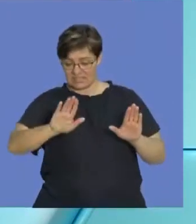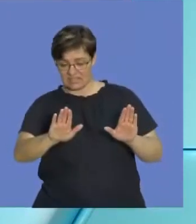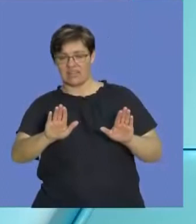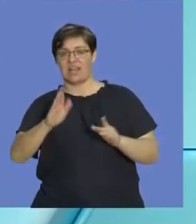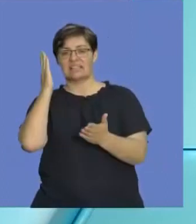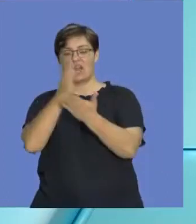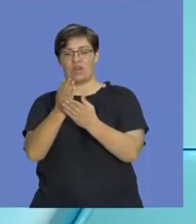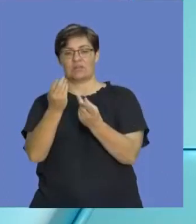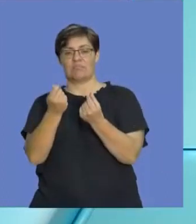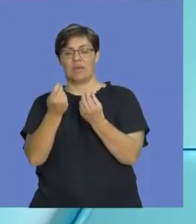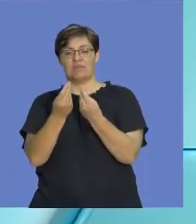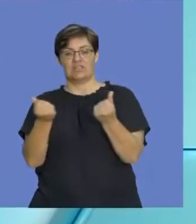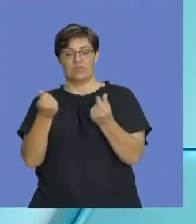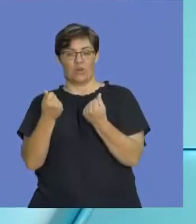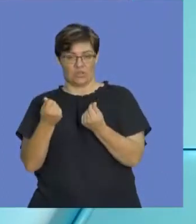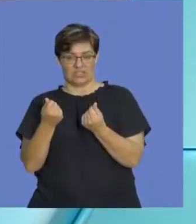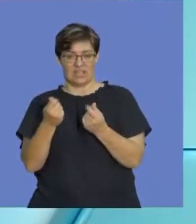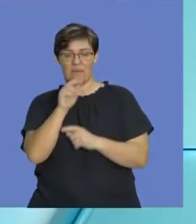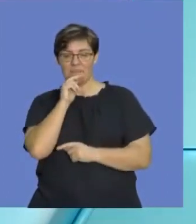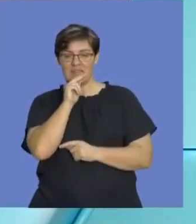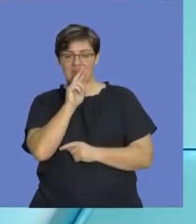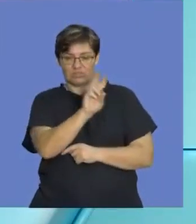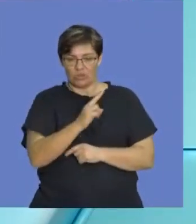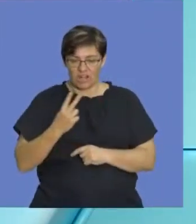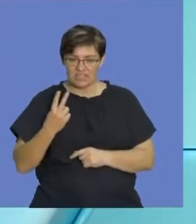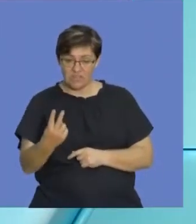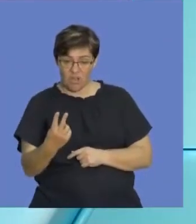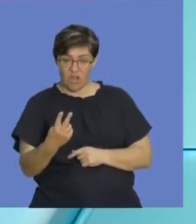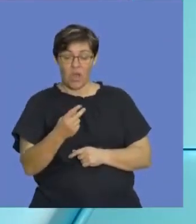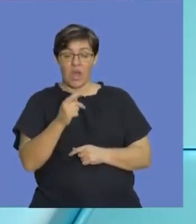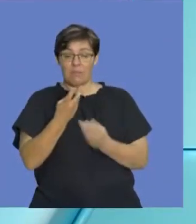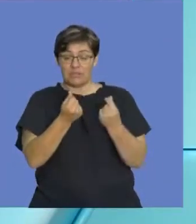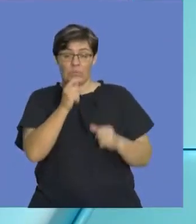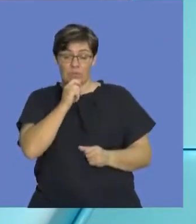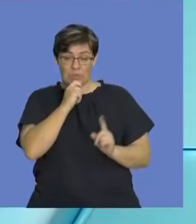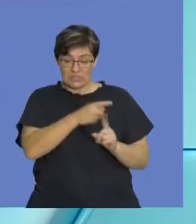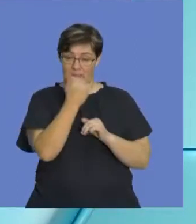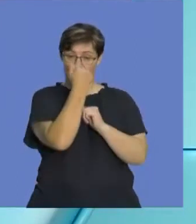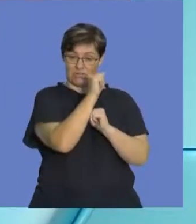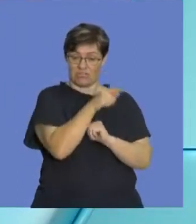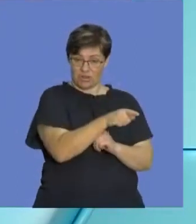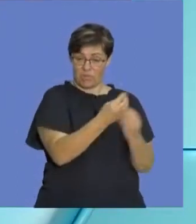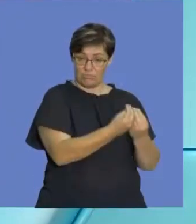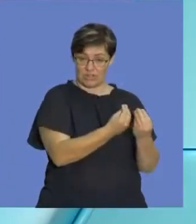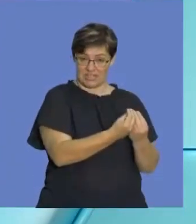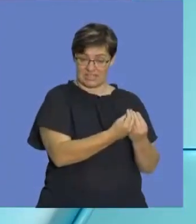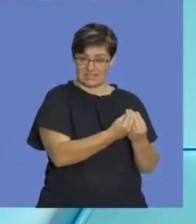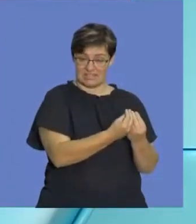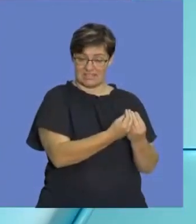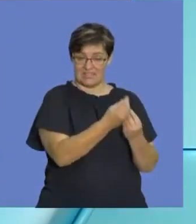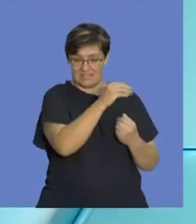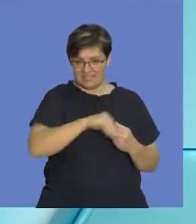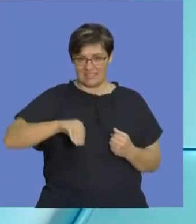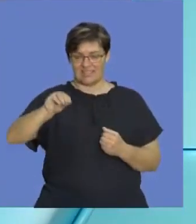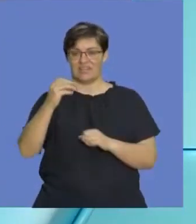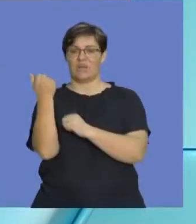you credit your direct material cost, thereby transferring the material that you've used in the manufacturing of the